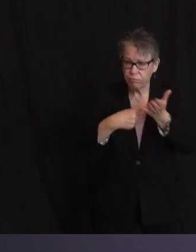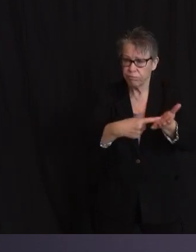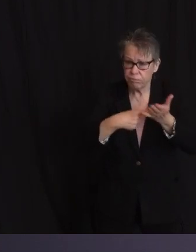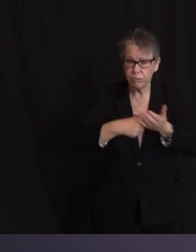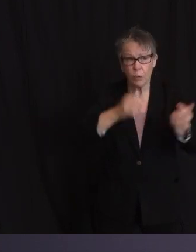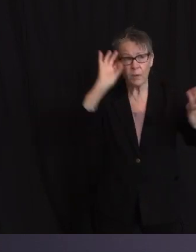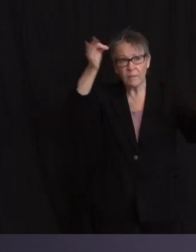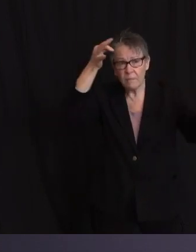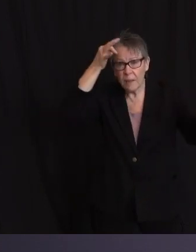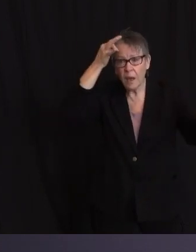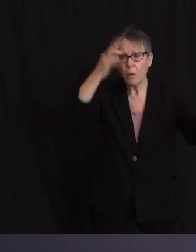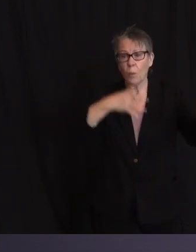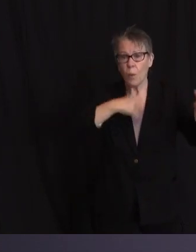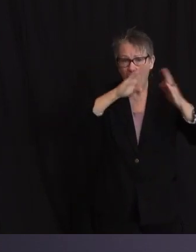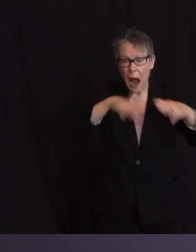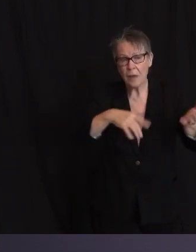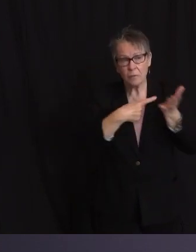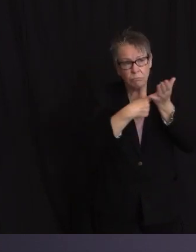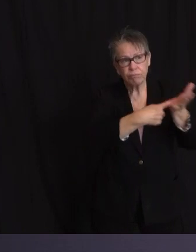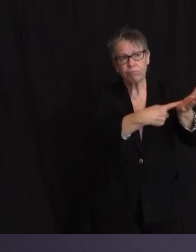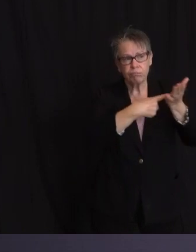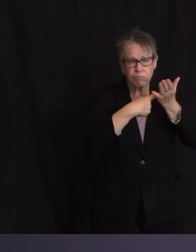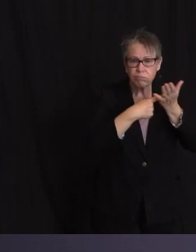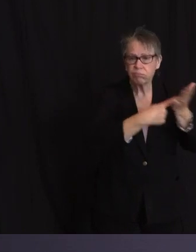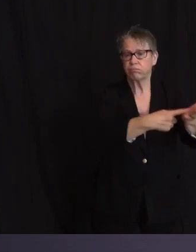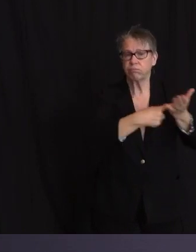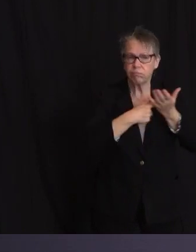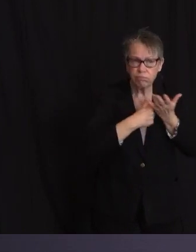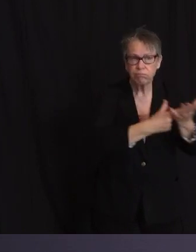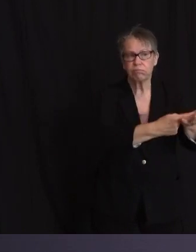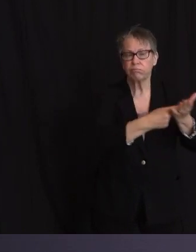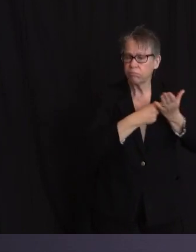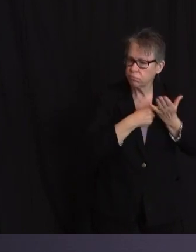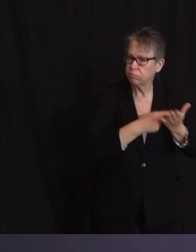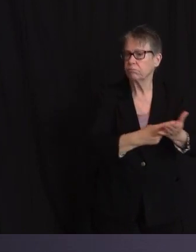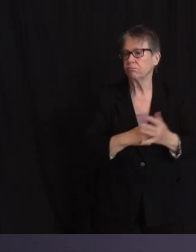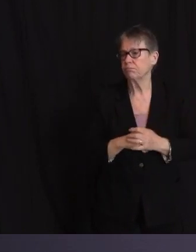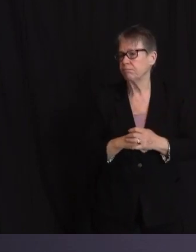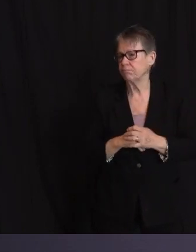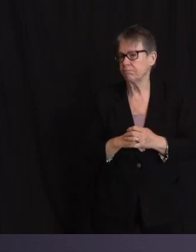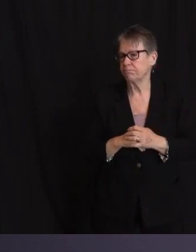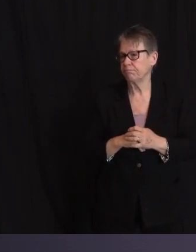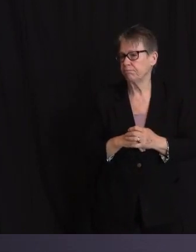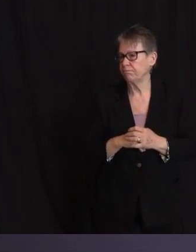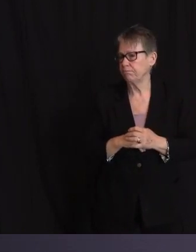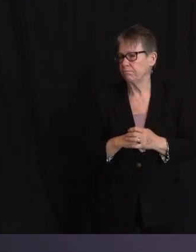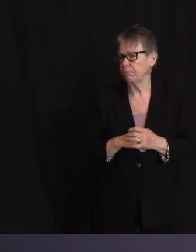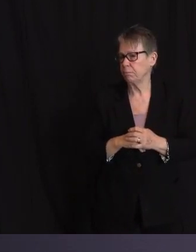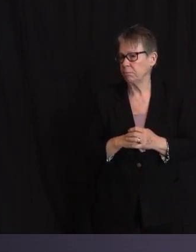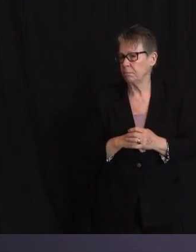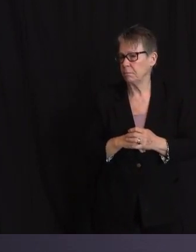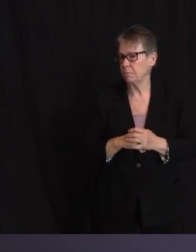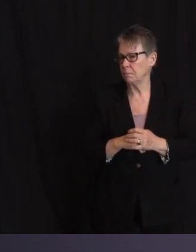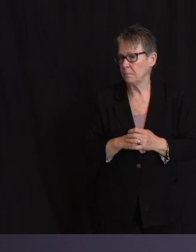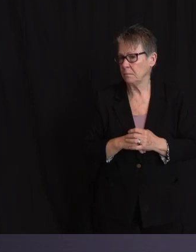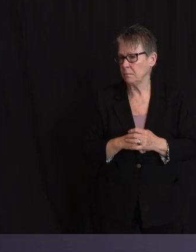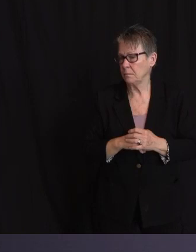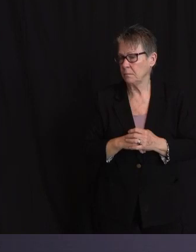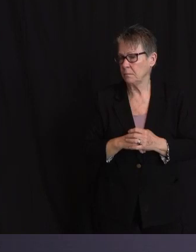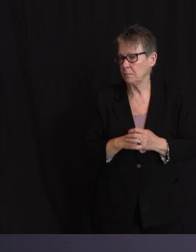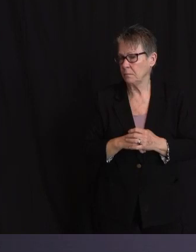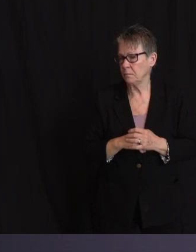And for the most part, as I said, we've not had one call that hasn't been answered or returned. Now, we haven't necessarily always